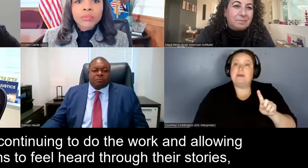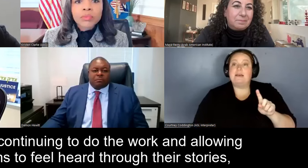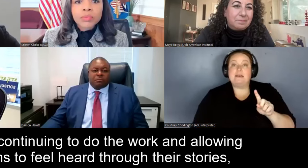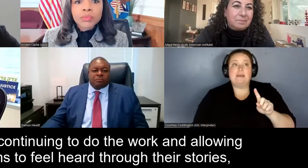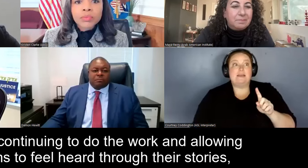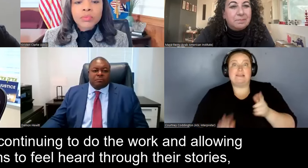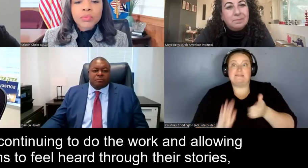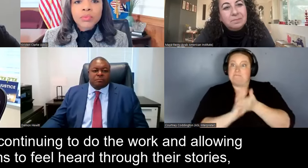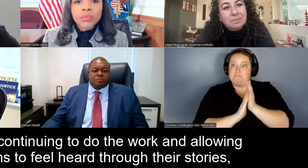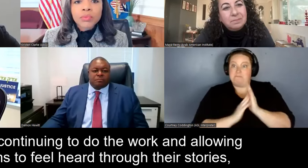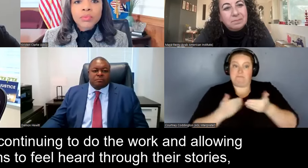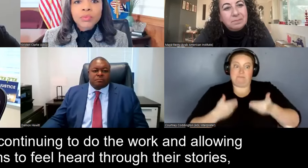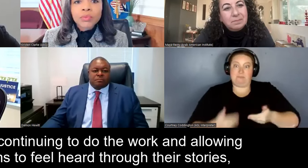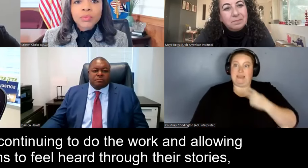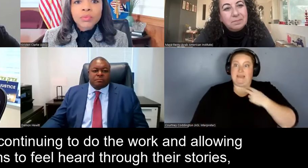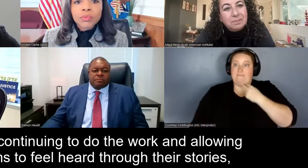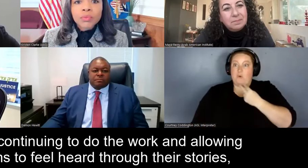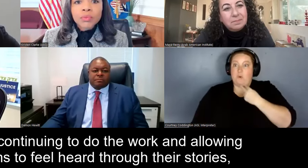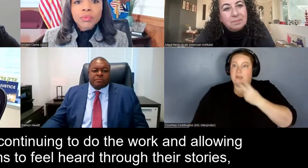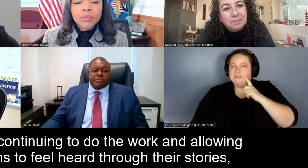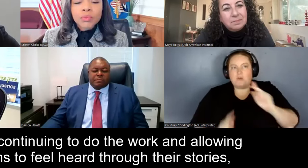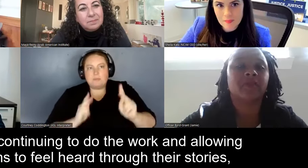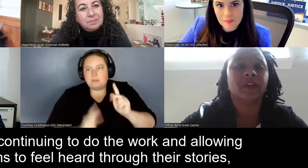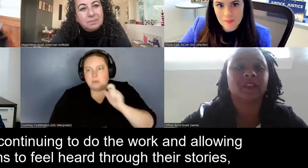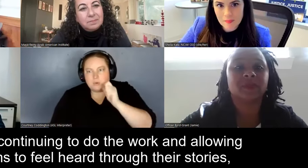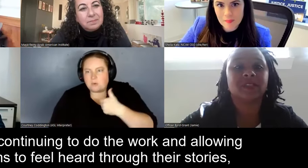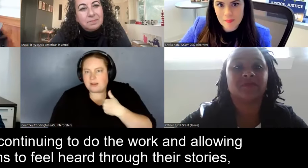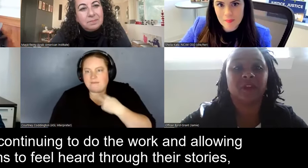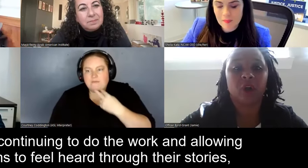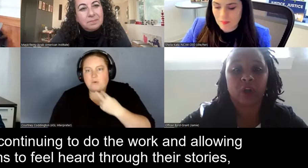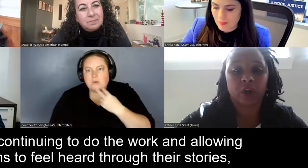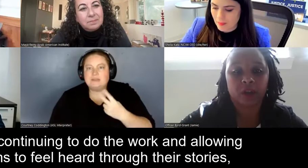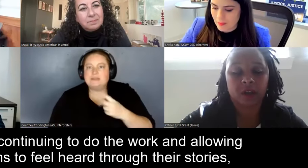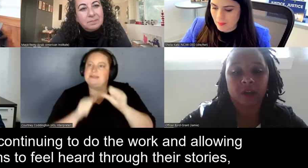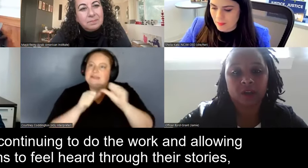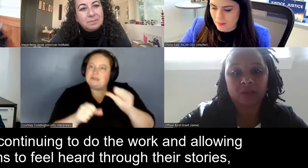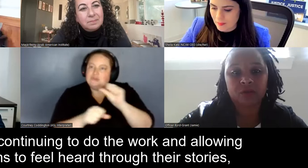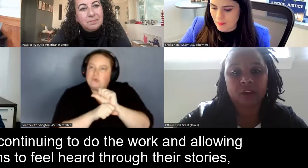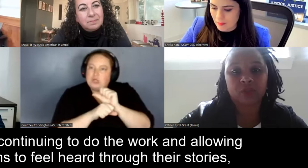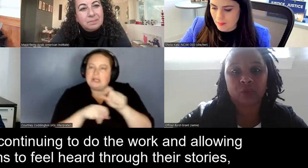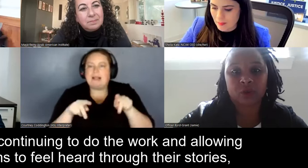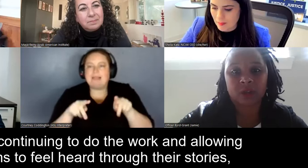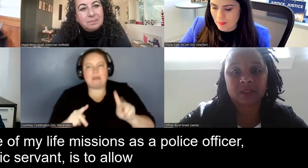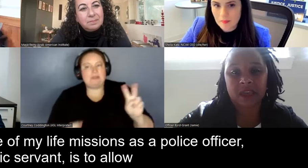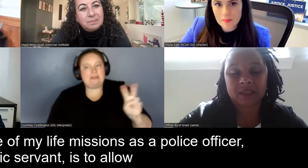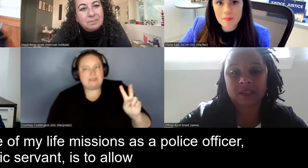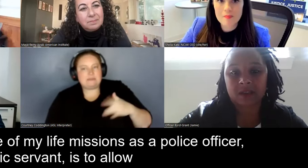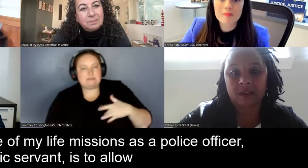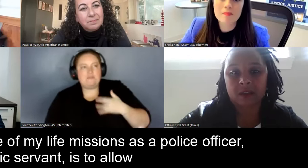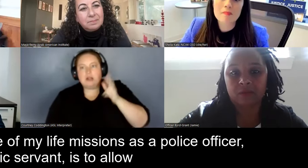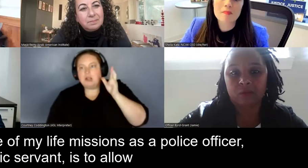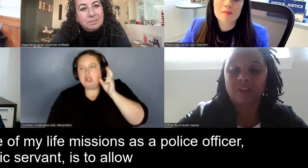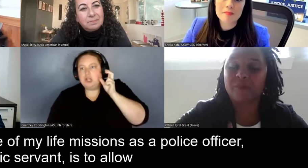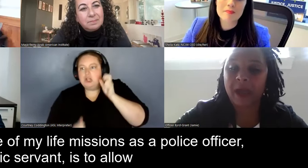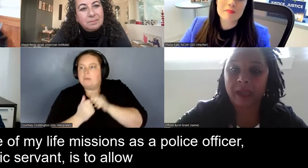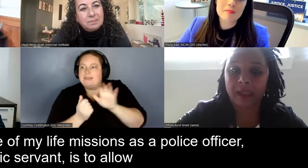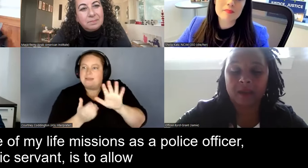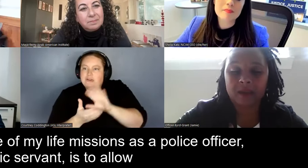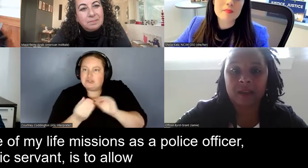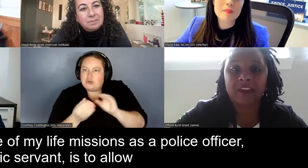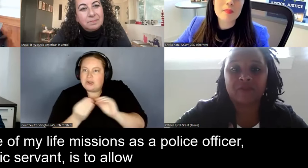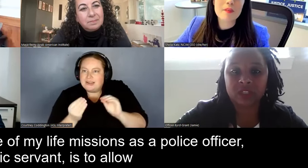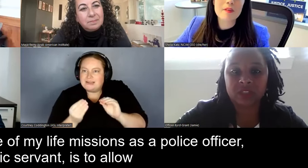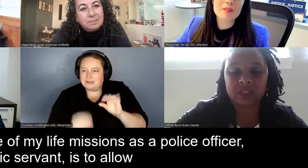voiceless and just continuing to do the work and allowing the victims to feel heard through their stories. That's one of